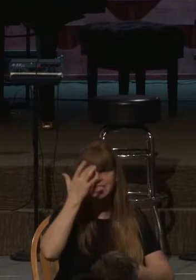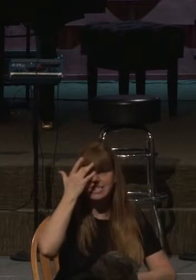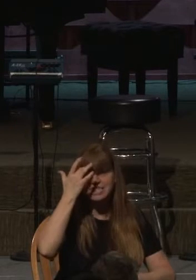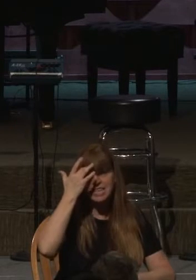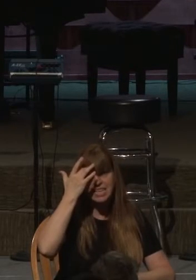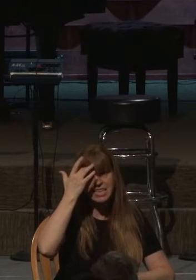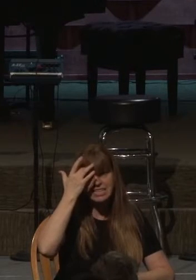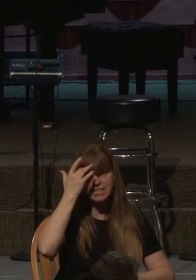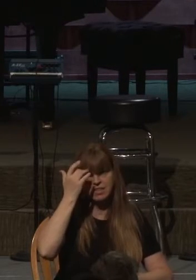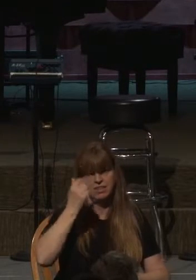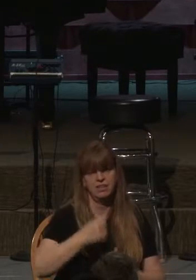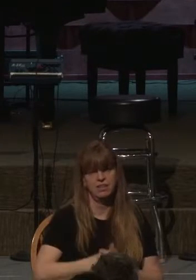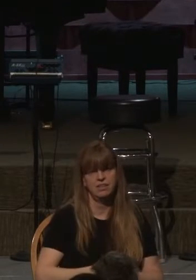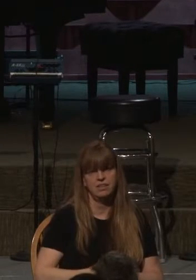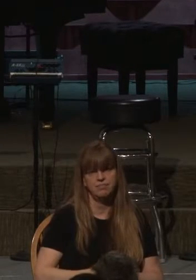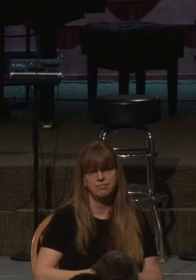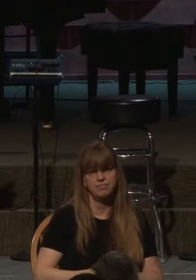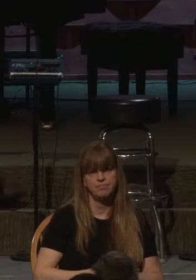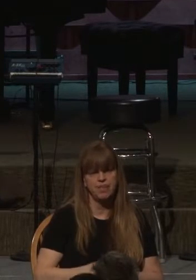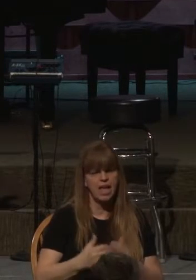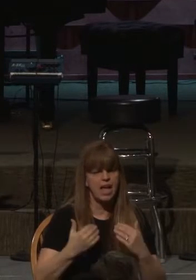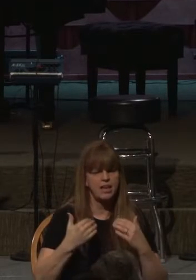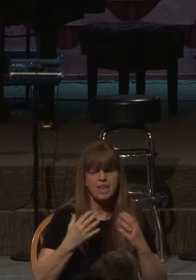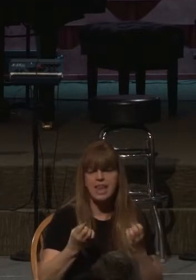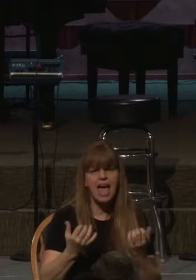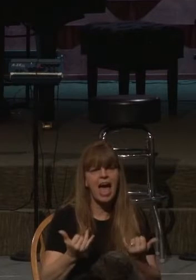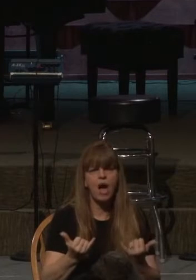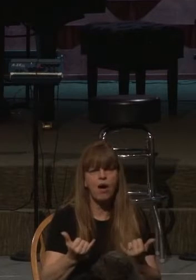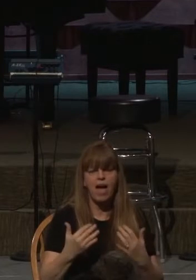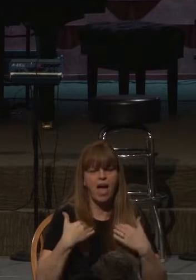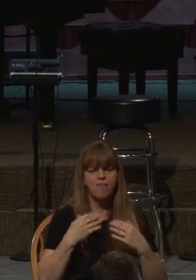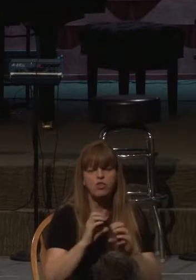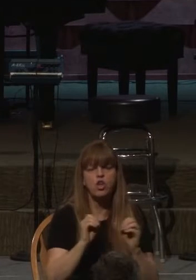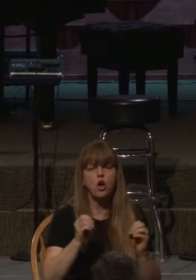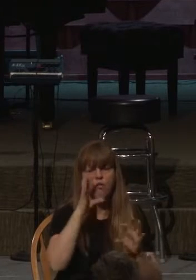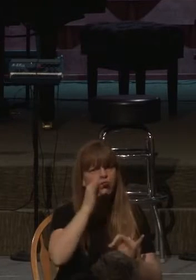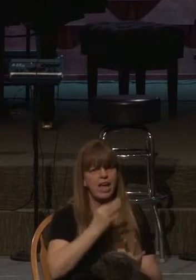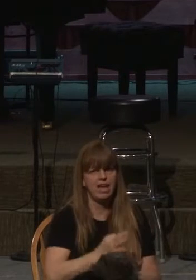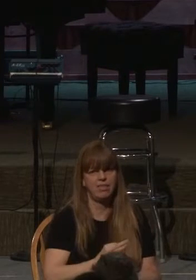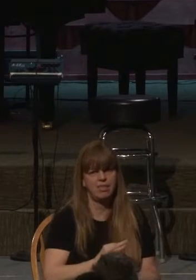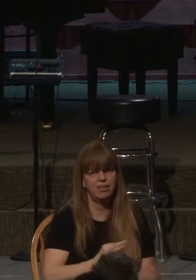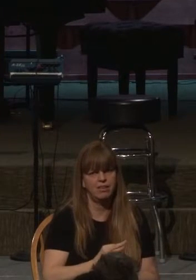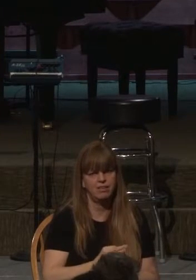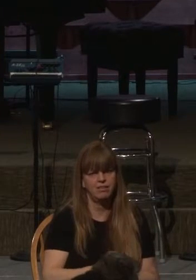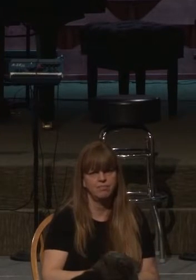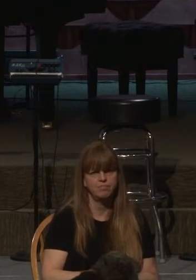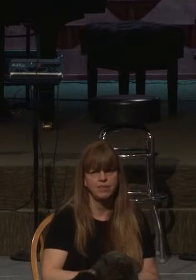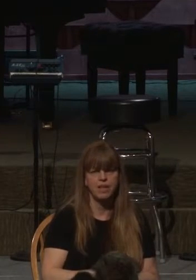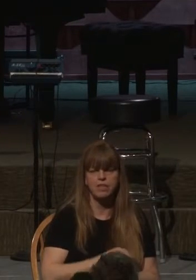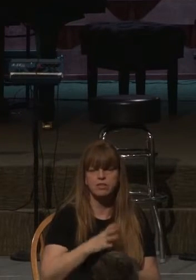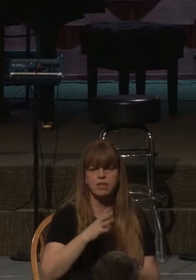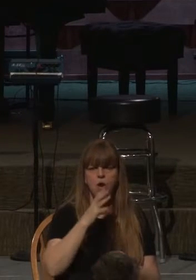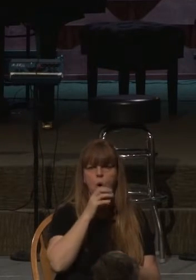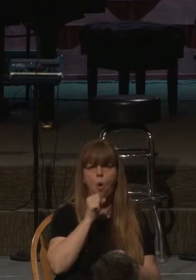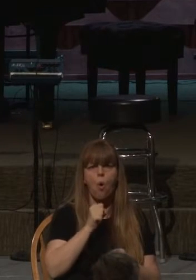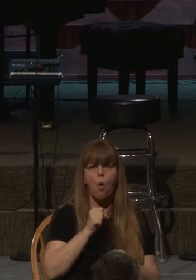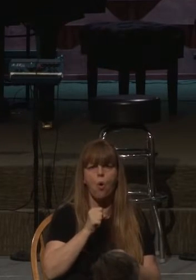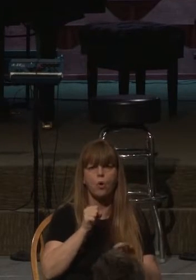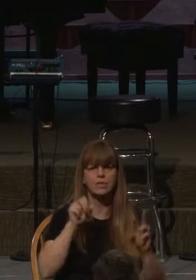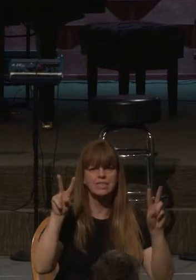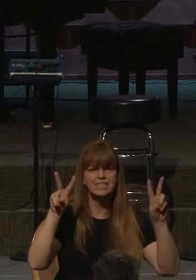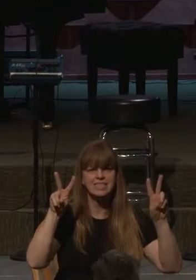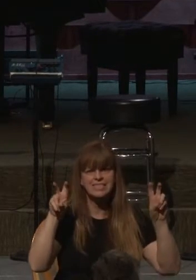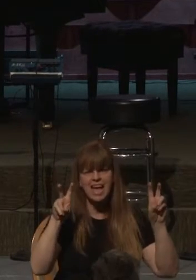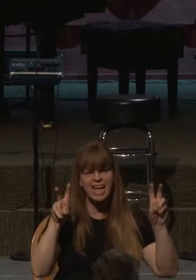even worse, coming to a place where they had no faith at all. You know, there's an old saying, I'm about to go positive on you in just a second.